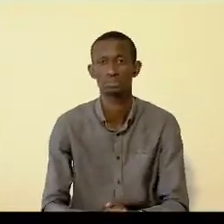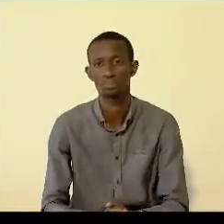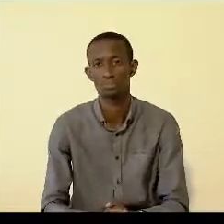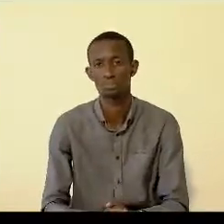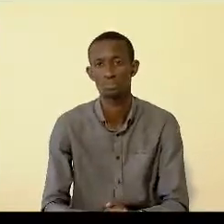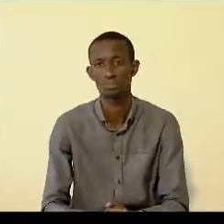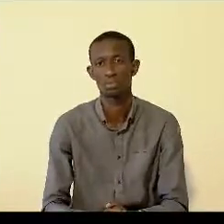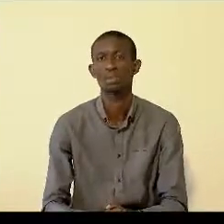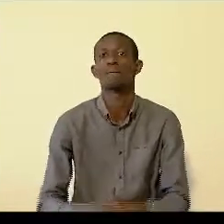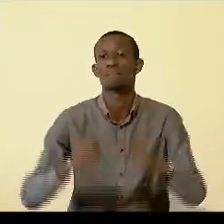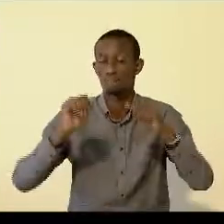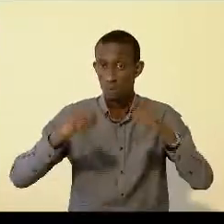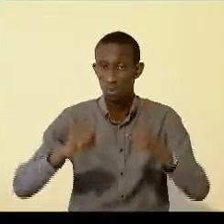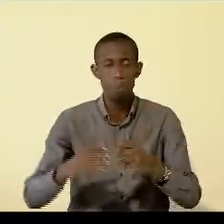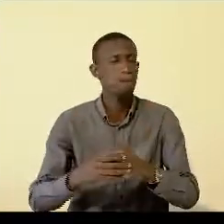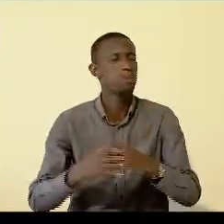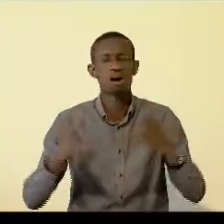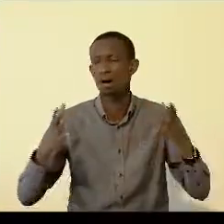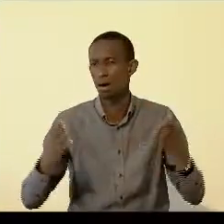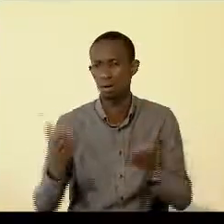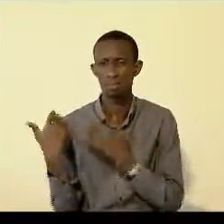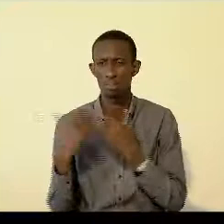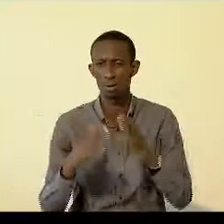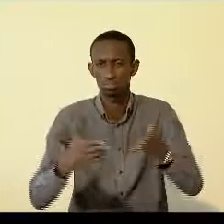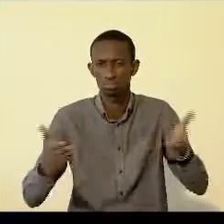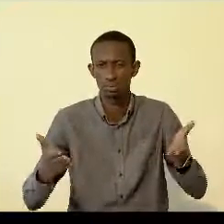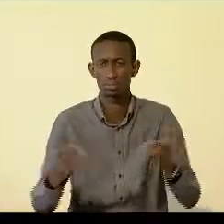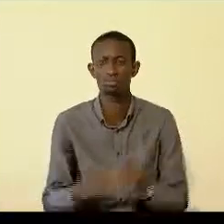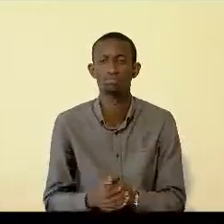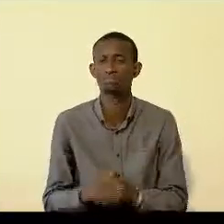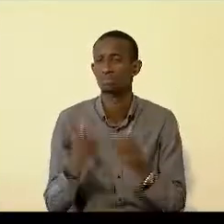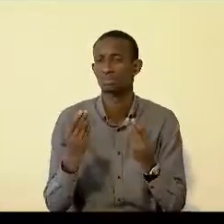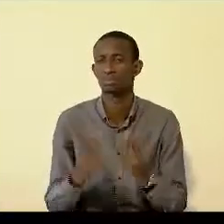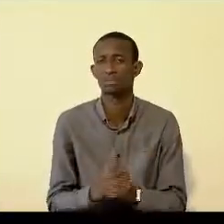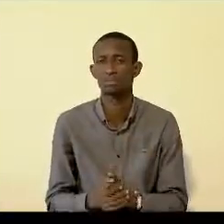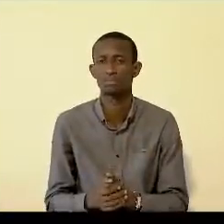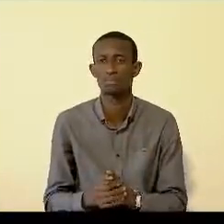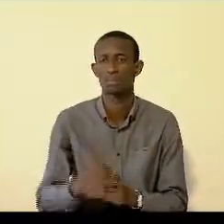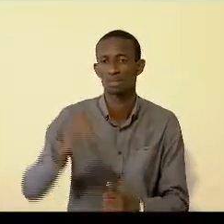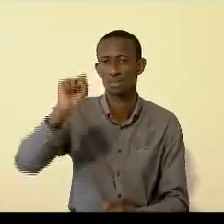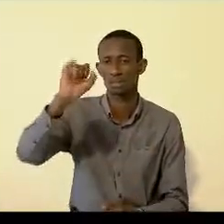it can even break a bathtub very easily. Cesium,